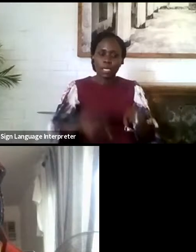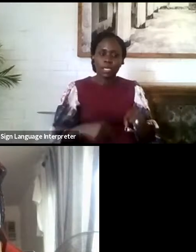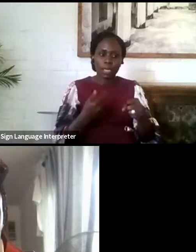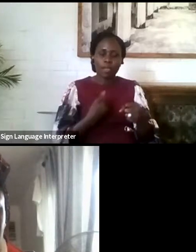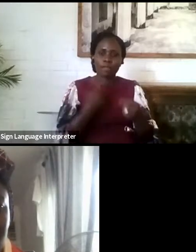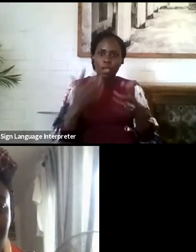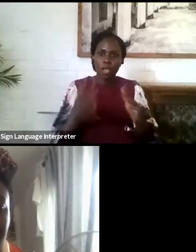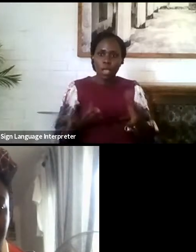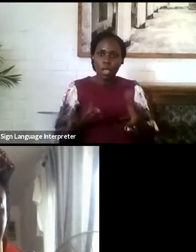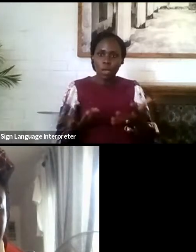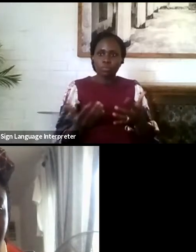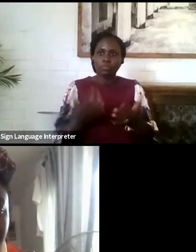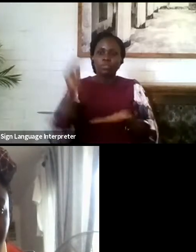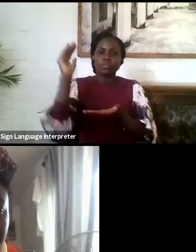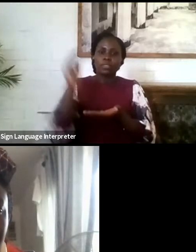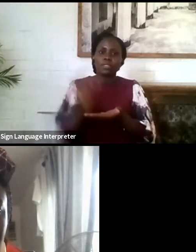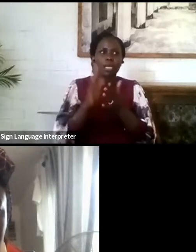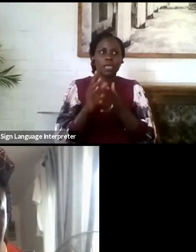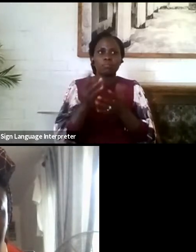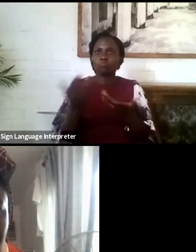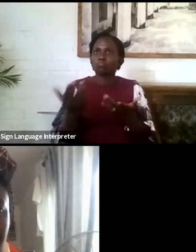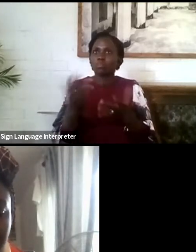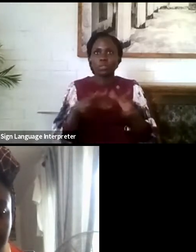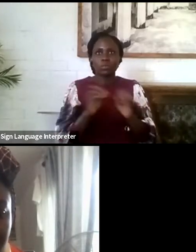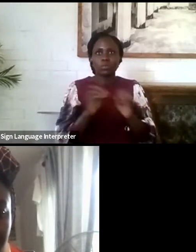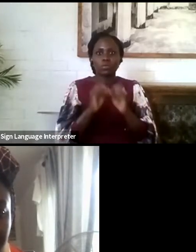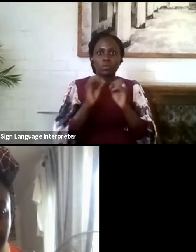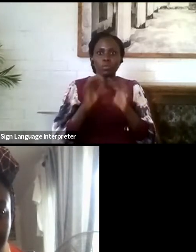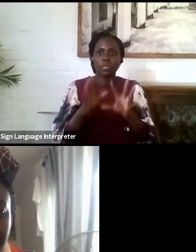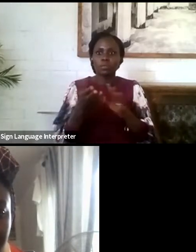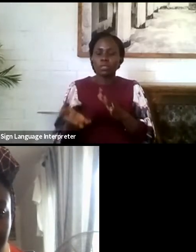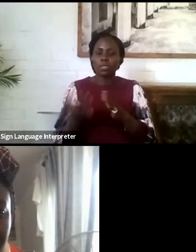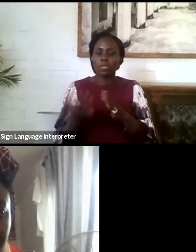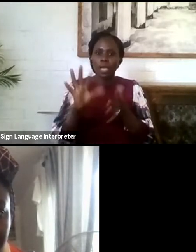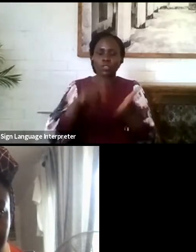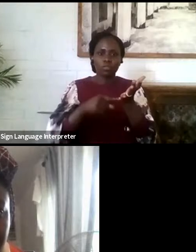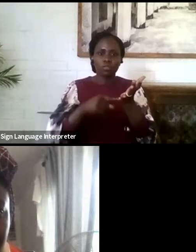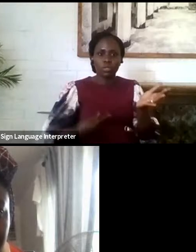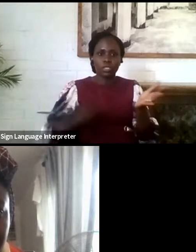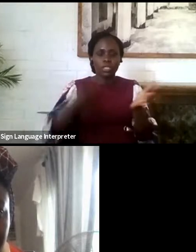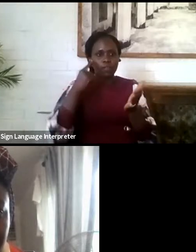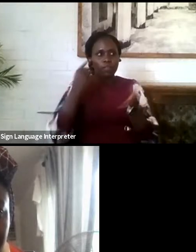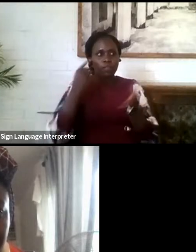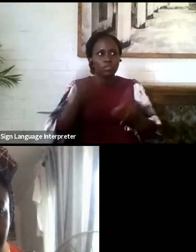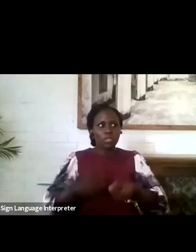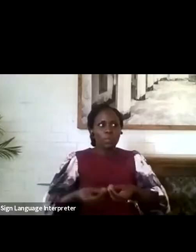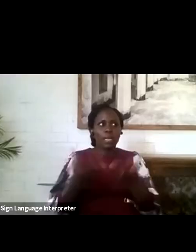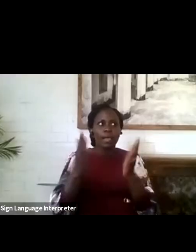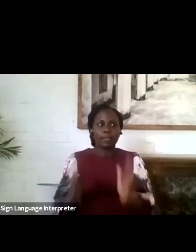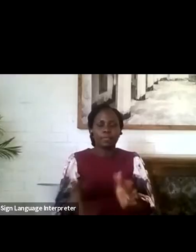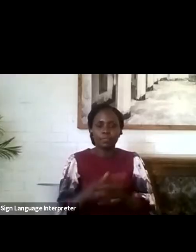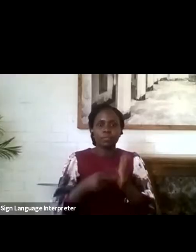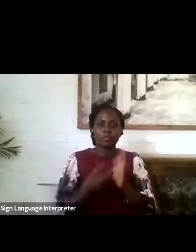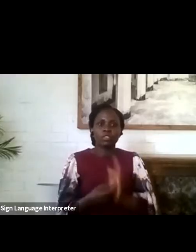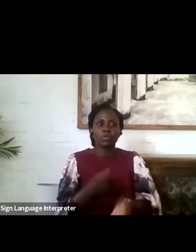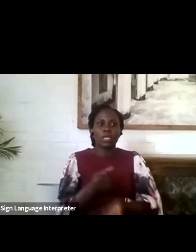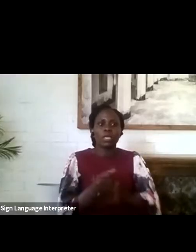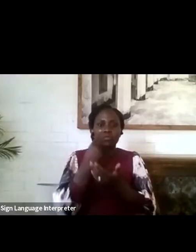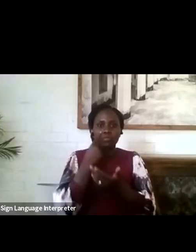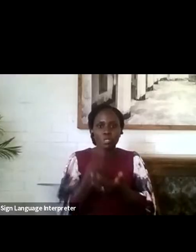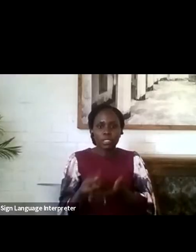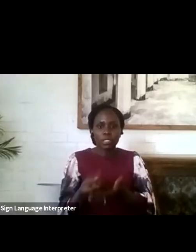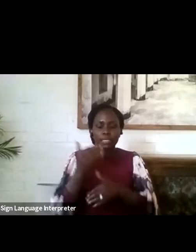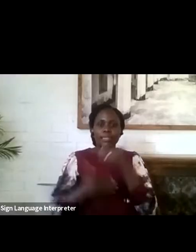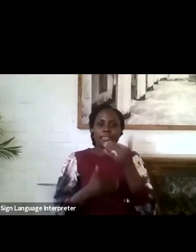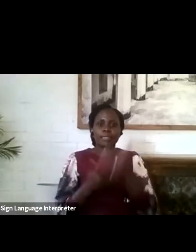unnecessary constraints in the choice of technology or supplier. And this would help to ensure that the system can adopt and adapt